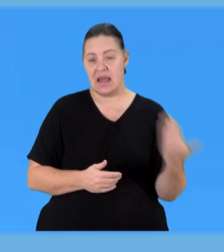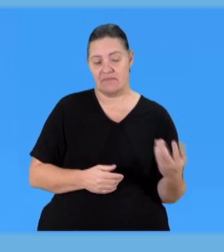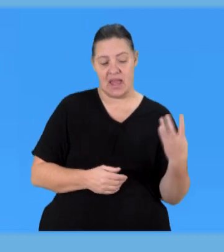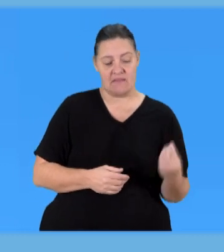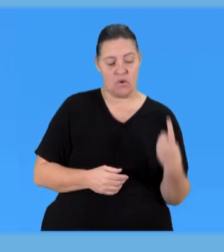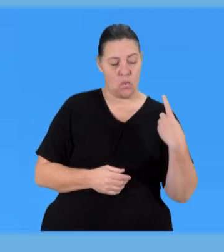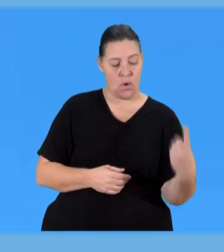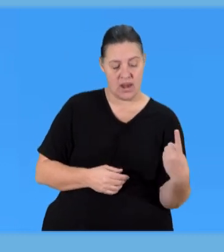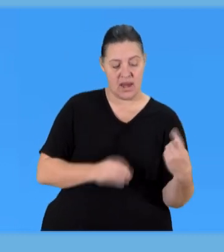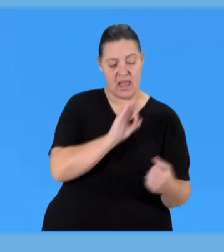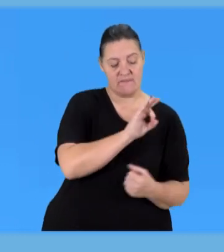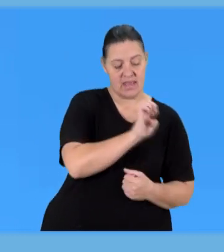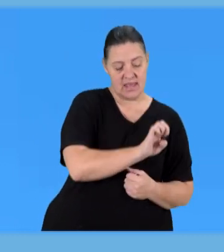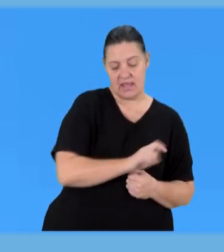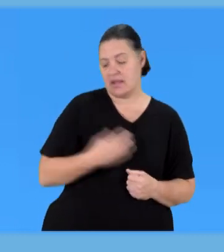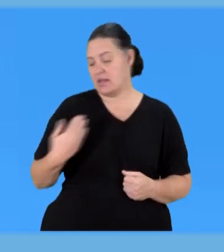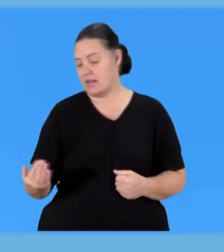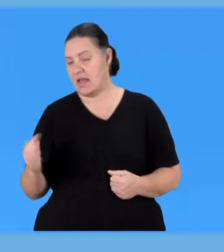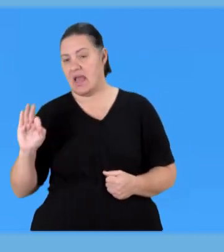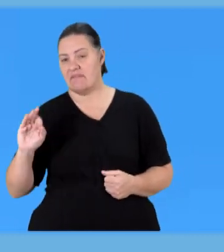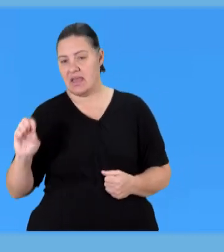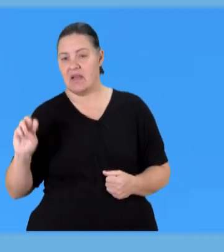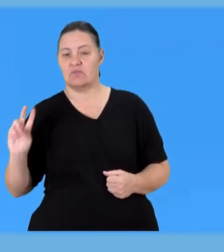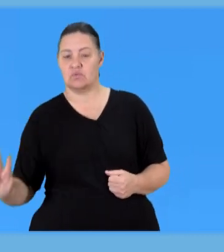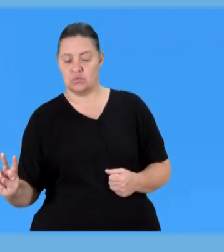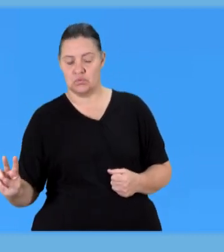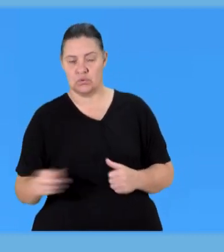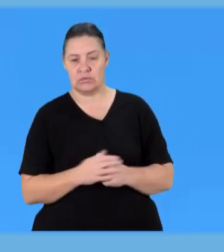the left-hand side, we have one iron, one Fe, and then on the